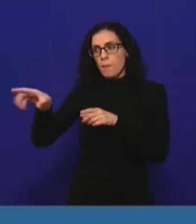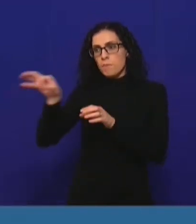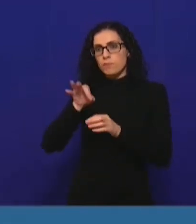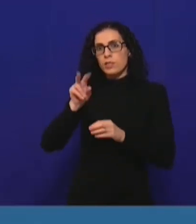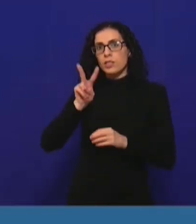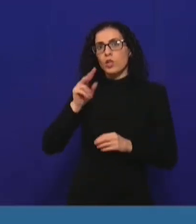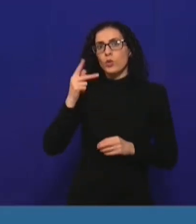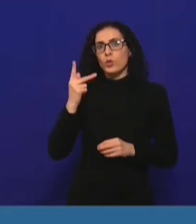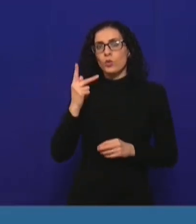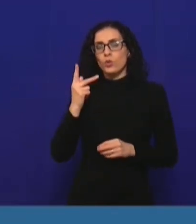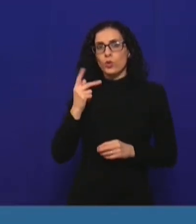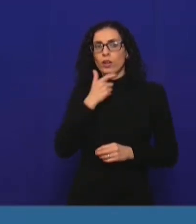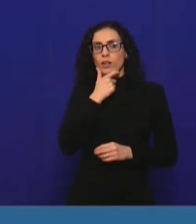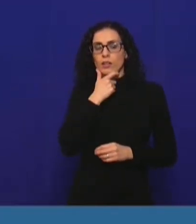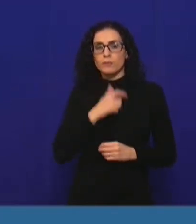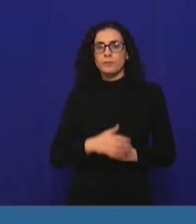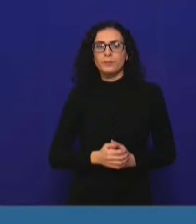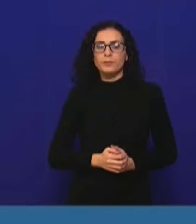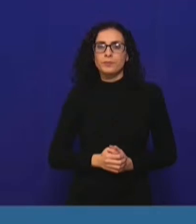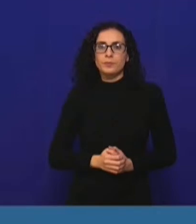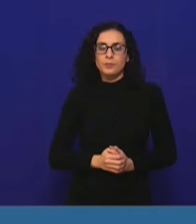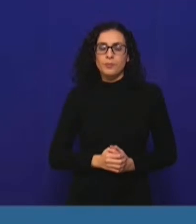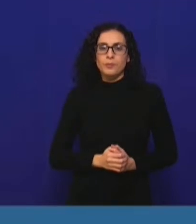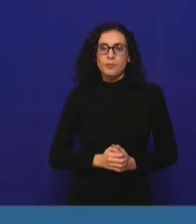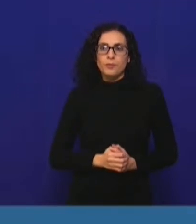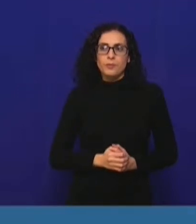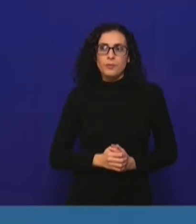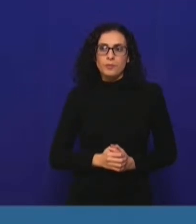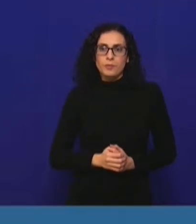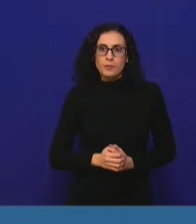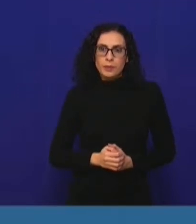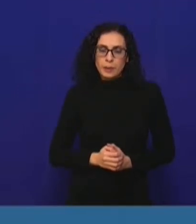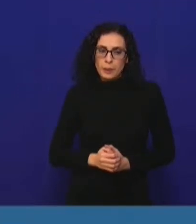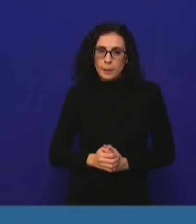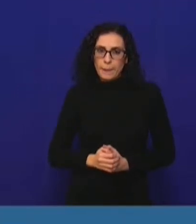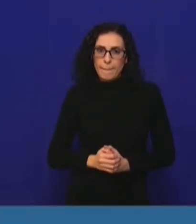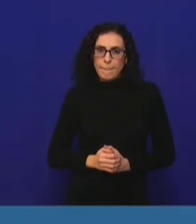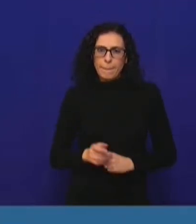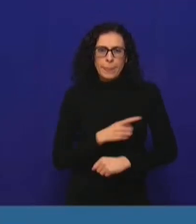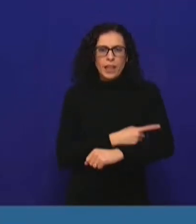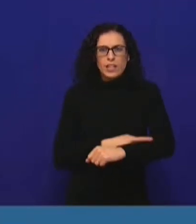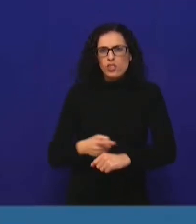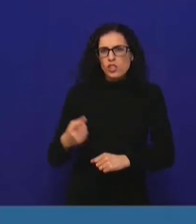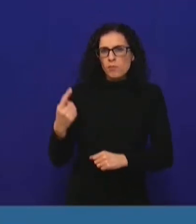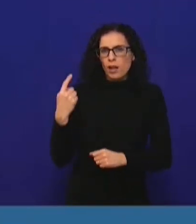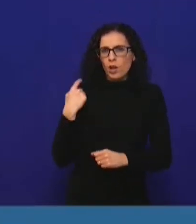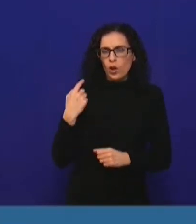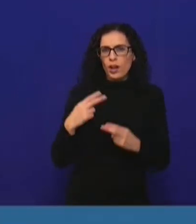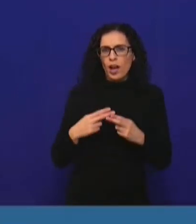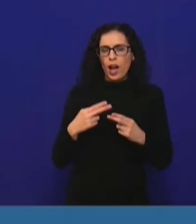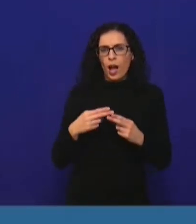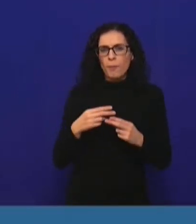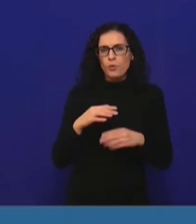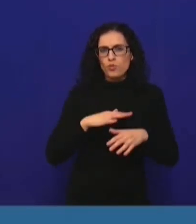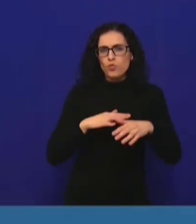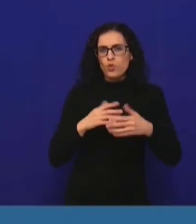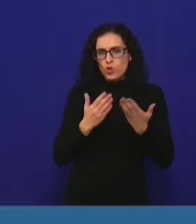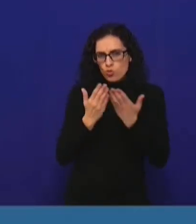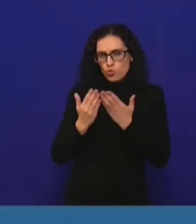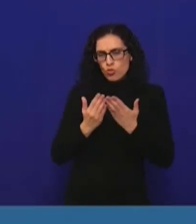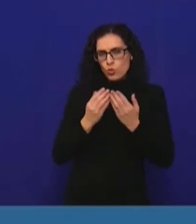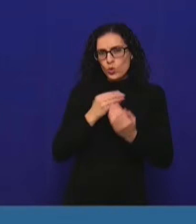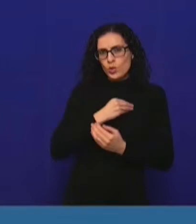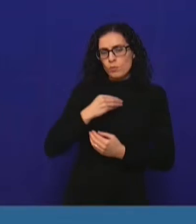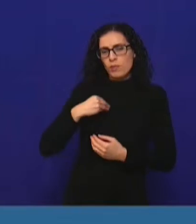Hi, Prof. Gawċi, Trisha Falson, One News, hemm żewġ mistoqsijiet. Il-ġimgħa li għaddiet kien hemm studju li sar mill-isptar Mater Dei li wera